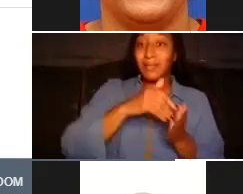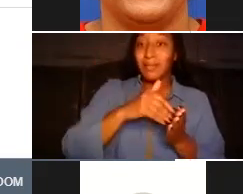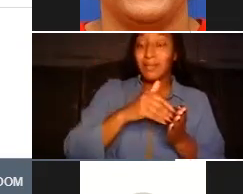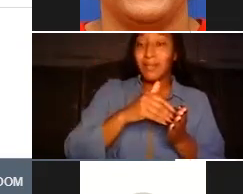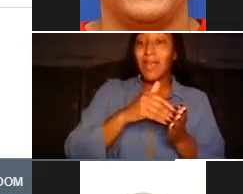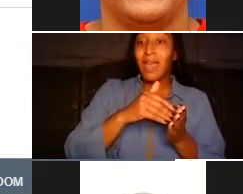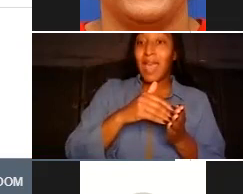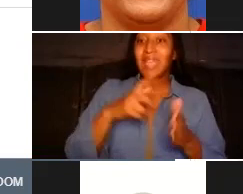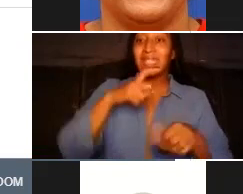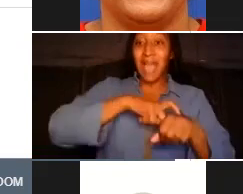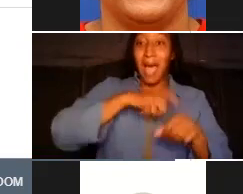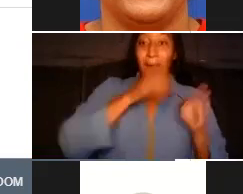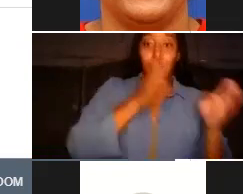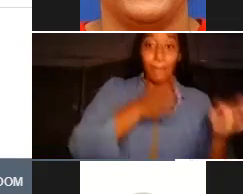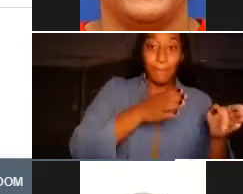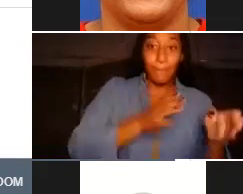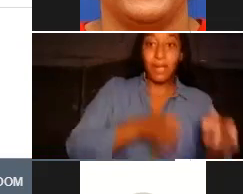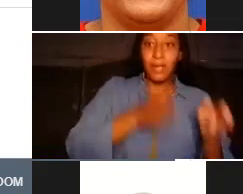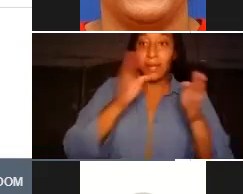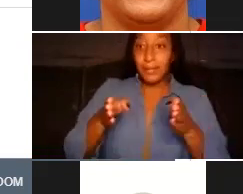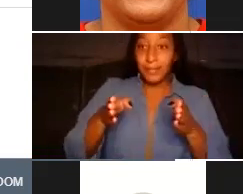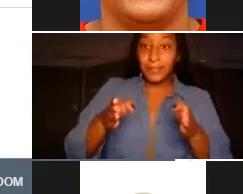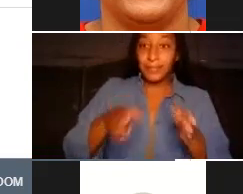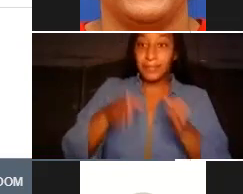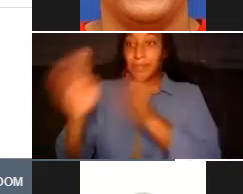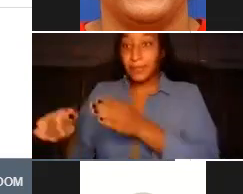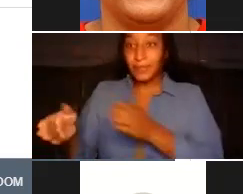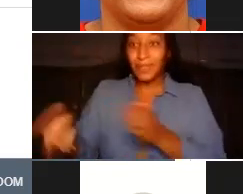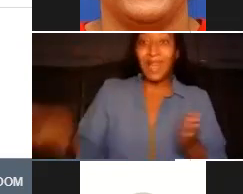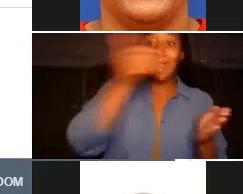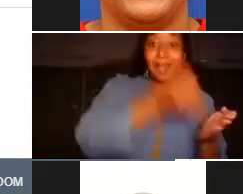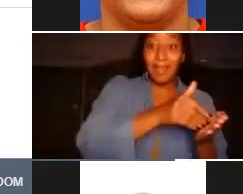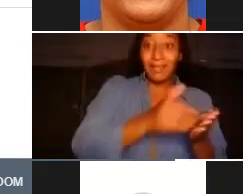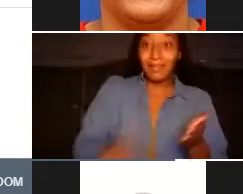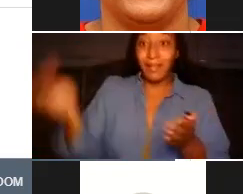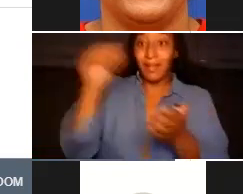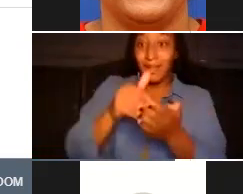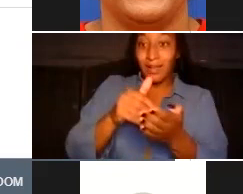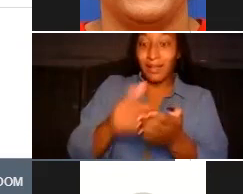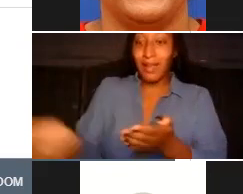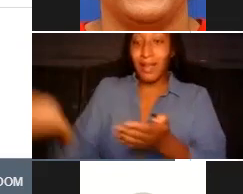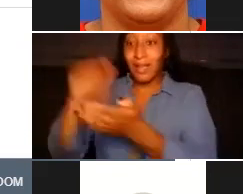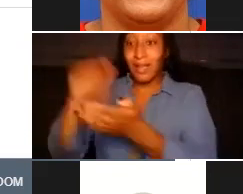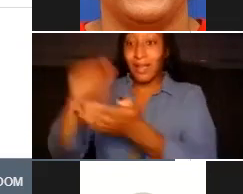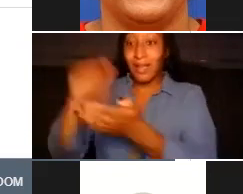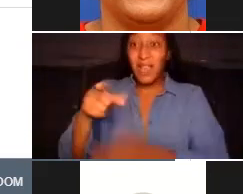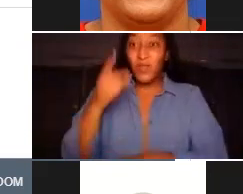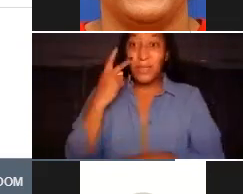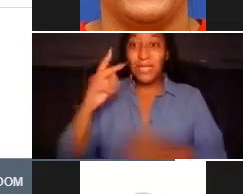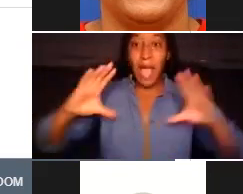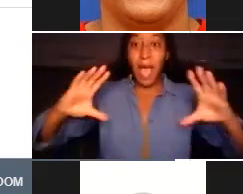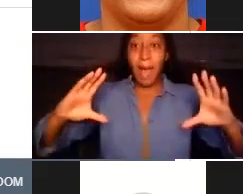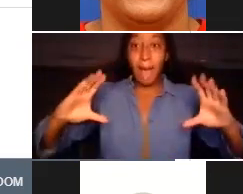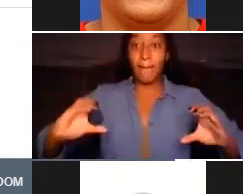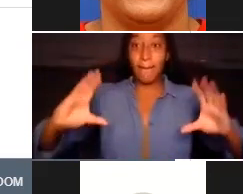an object on a spring, a mass attached to a spring, does that kind of motion where it repeats itself